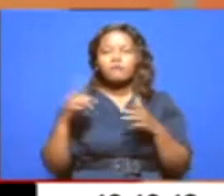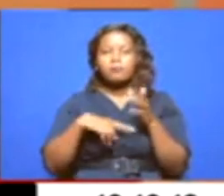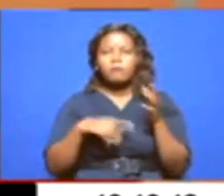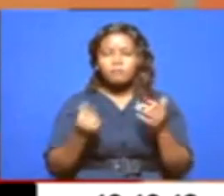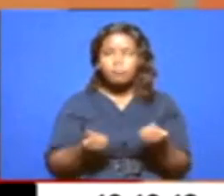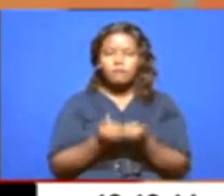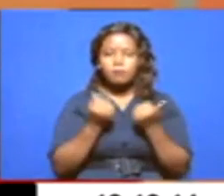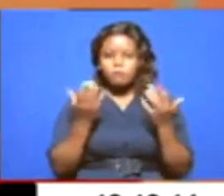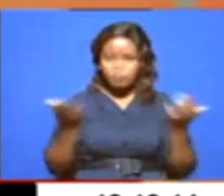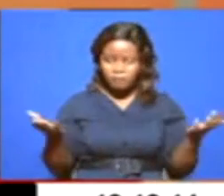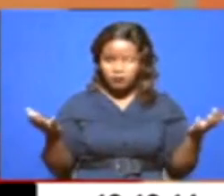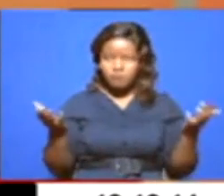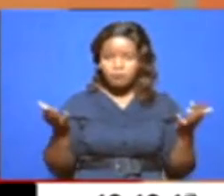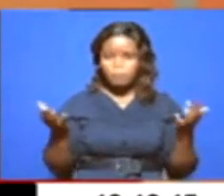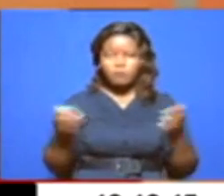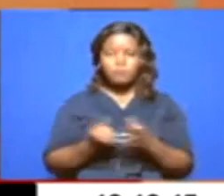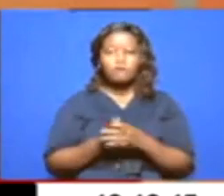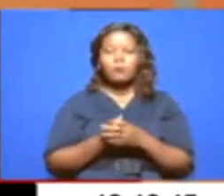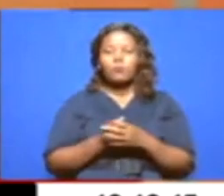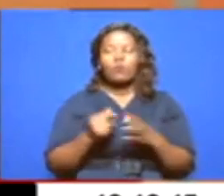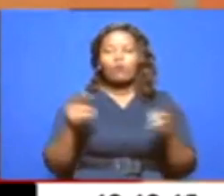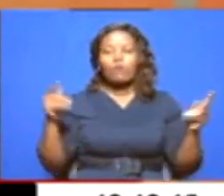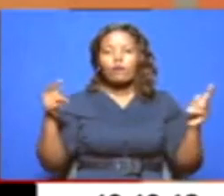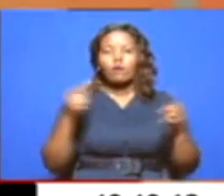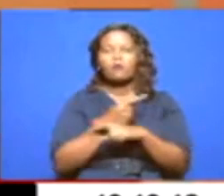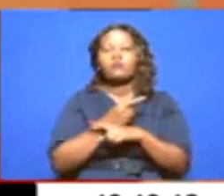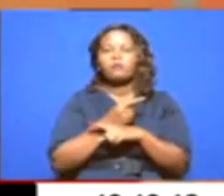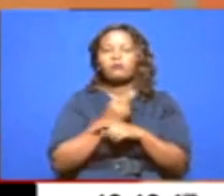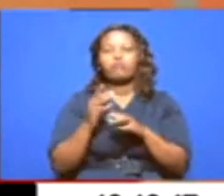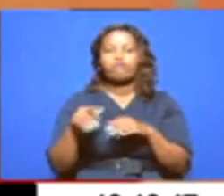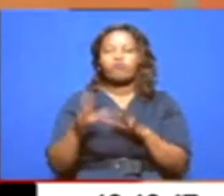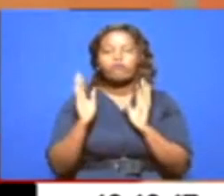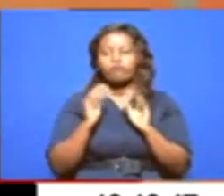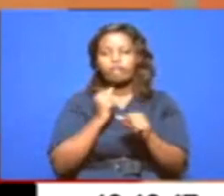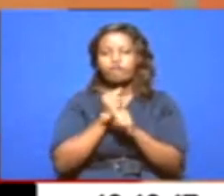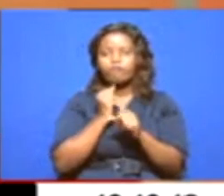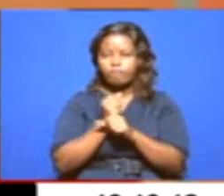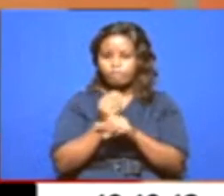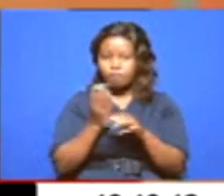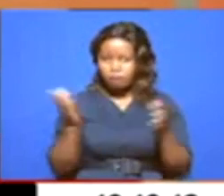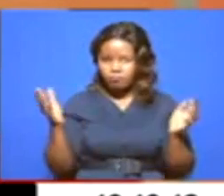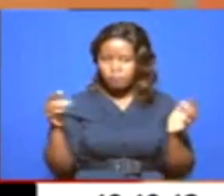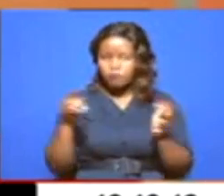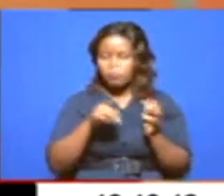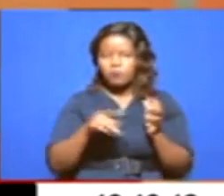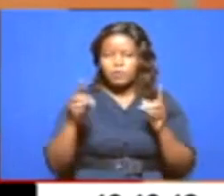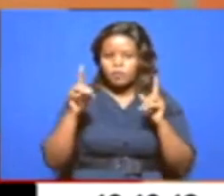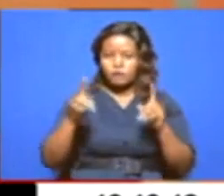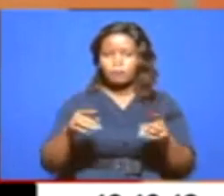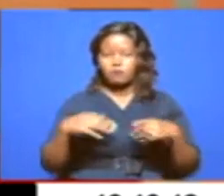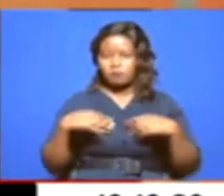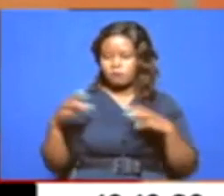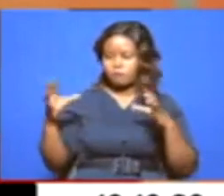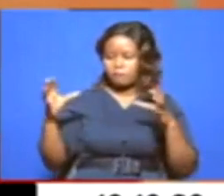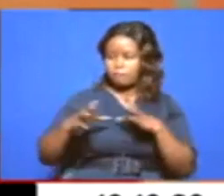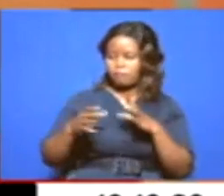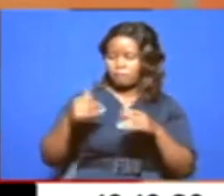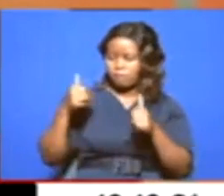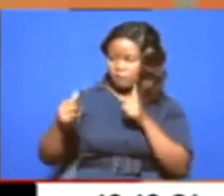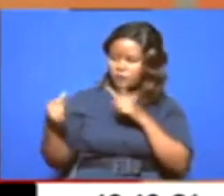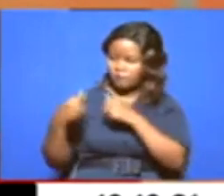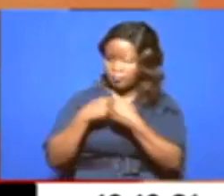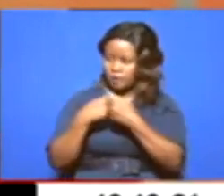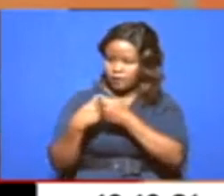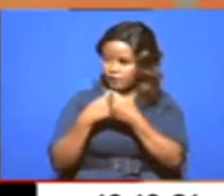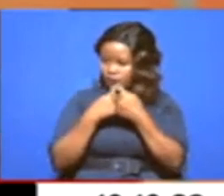is a different way of doing things. You have to have a course that is challenging and different, and